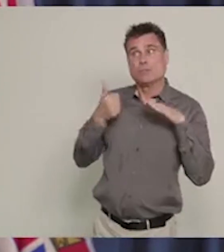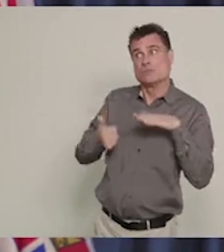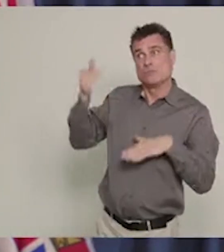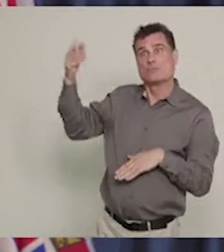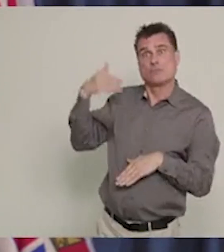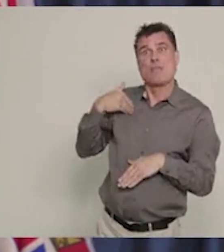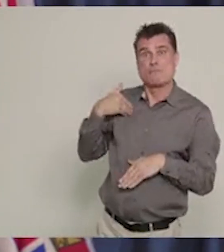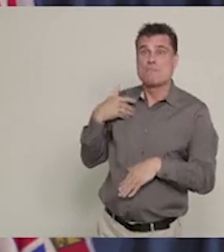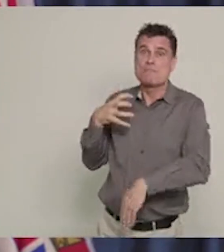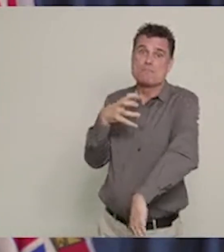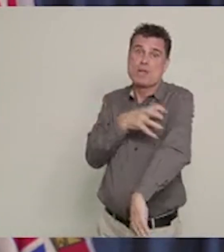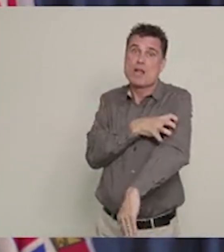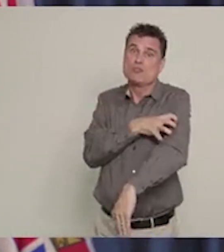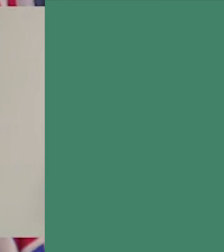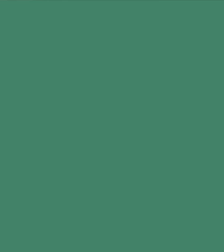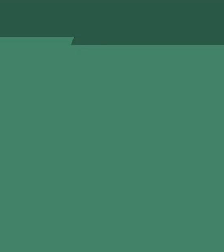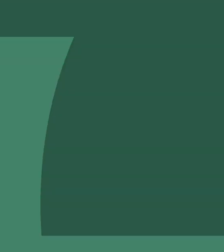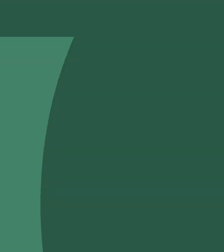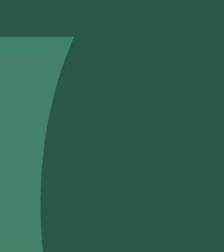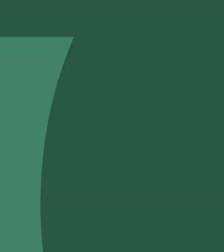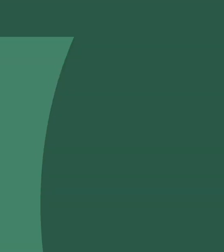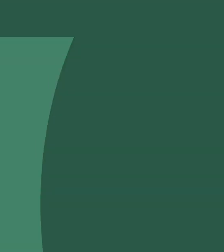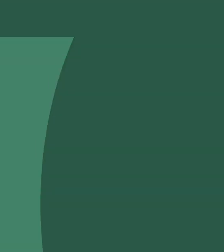But at this point, we comfortable with the way we are going from here.